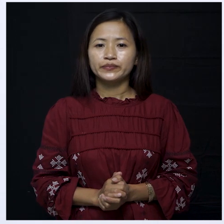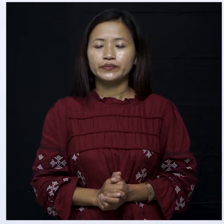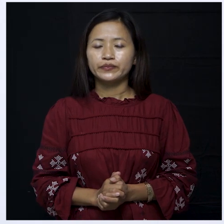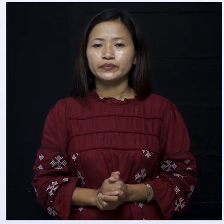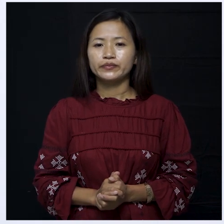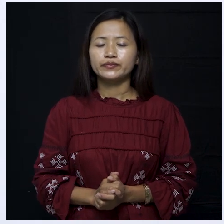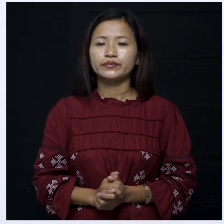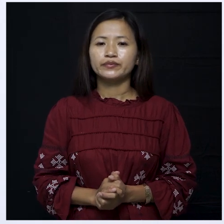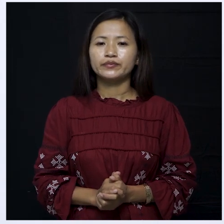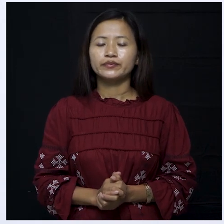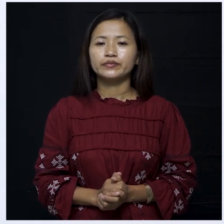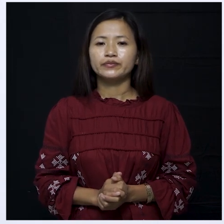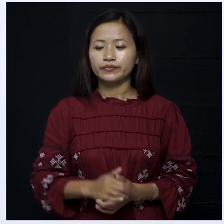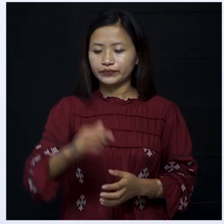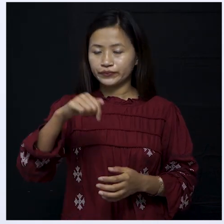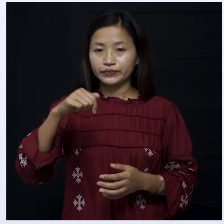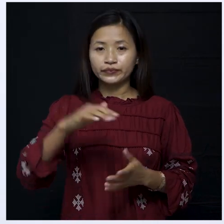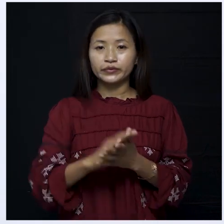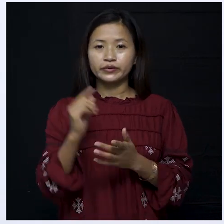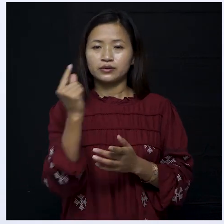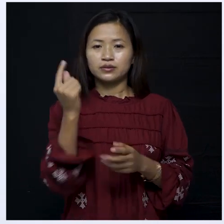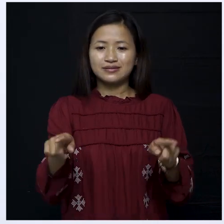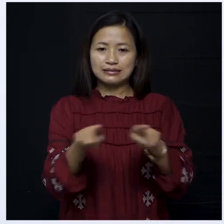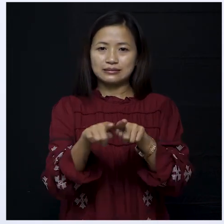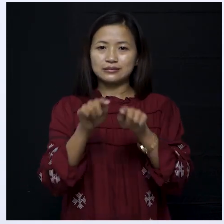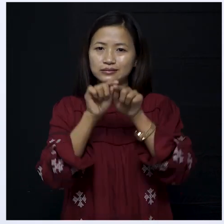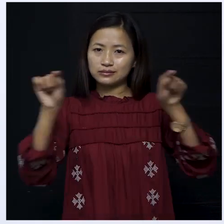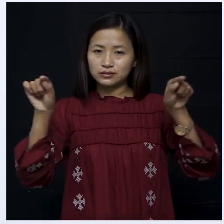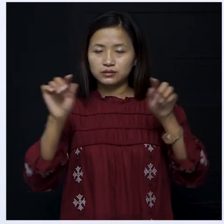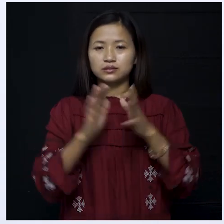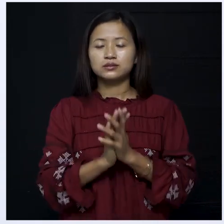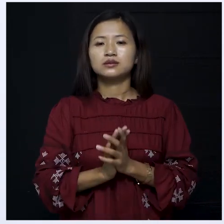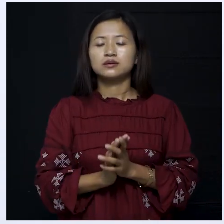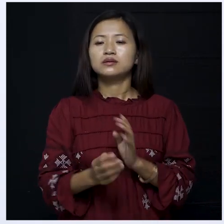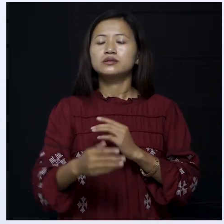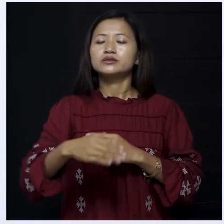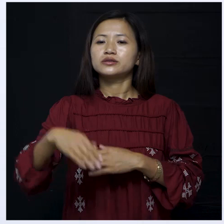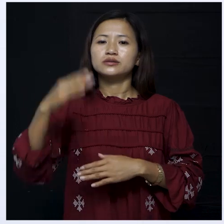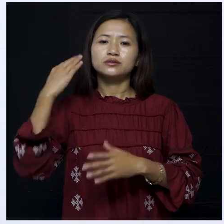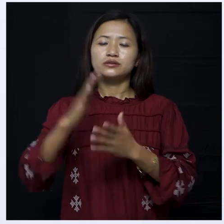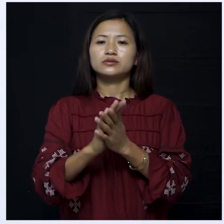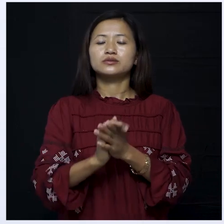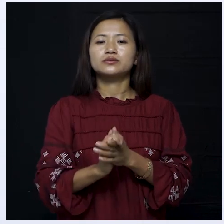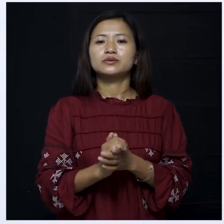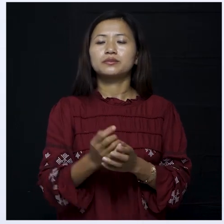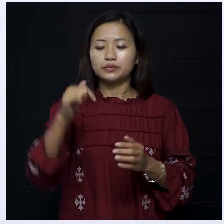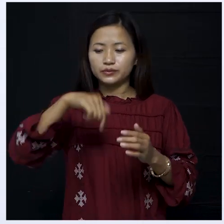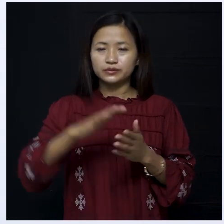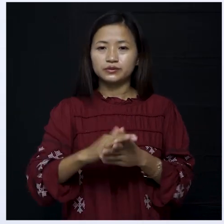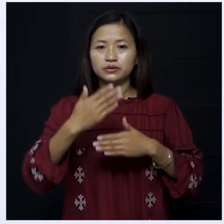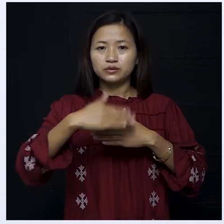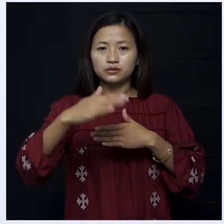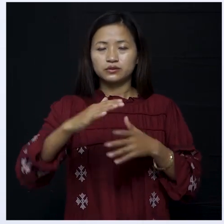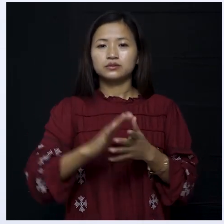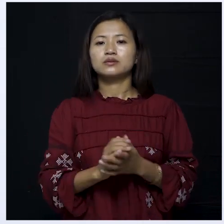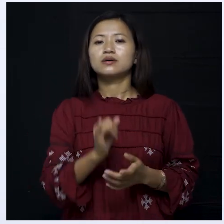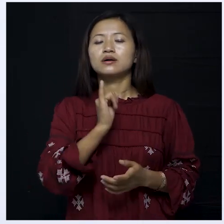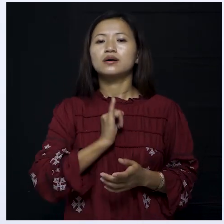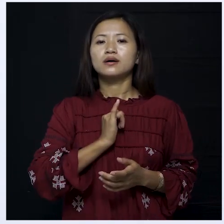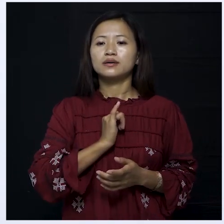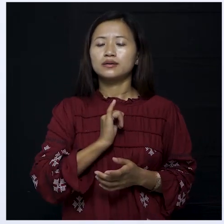So this, using the same sentence, let's convert it into present continuous. I